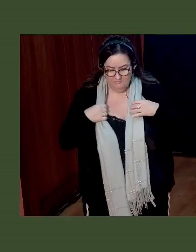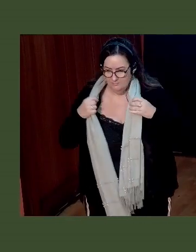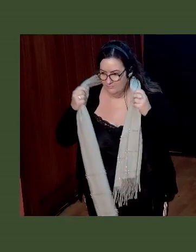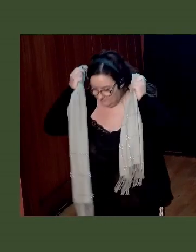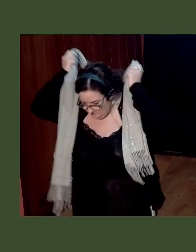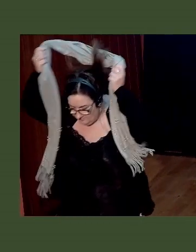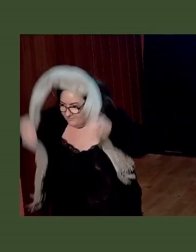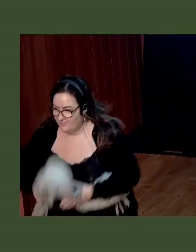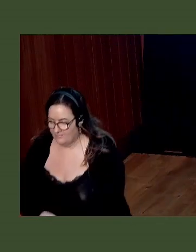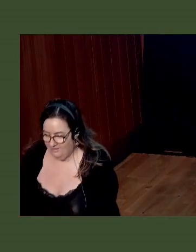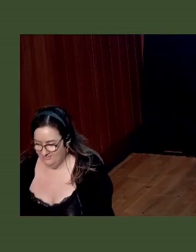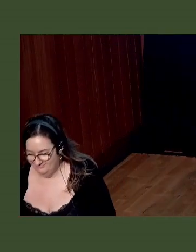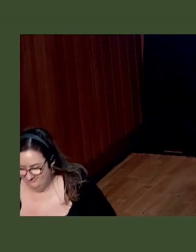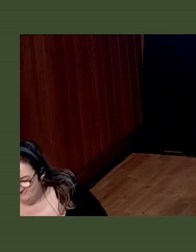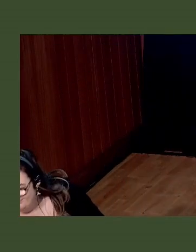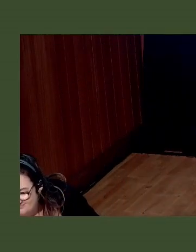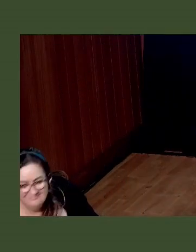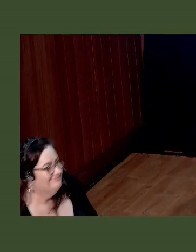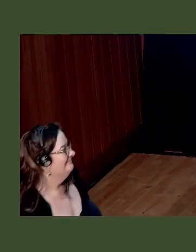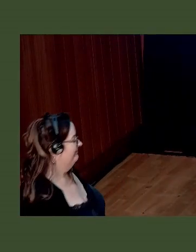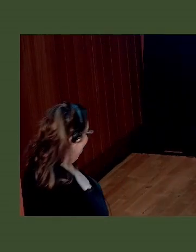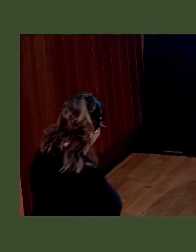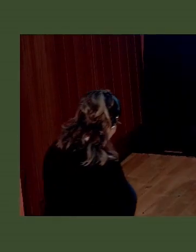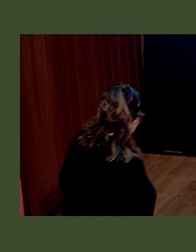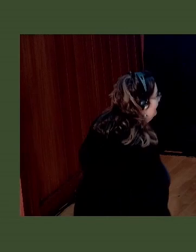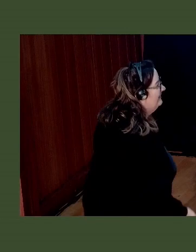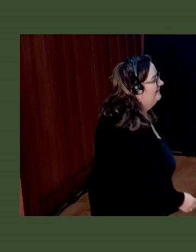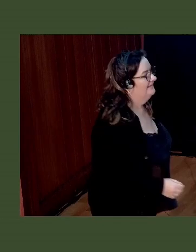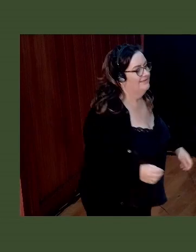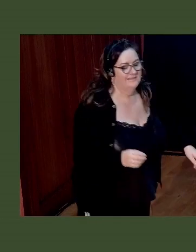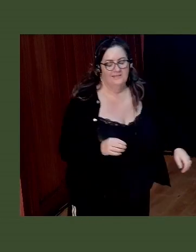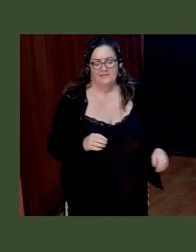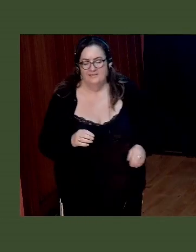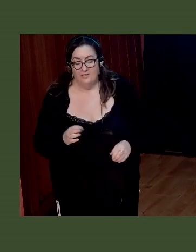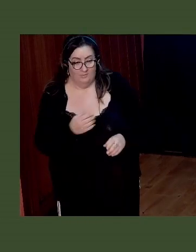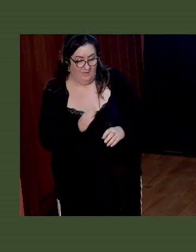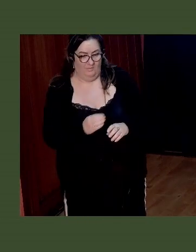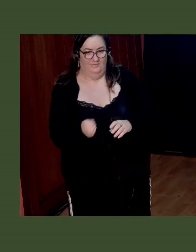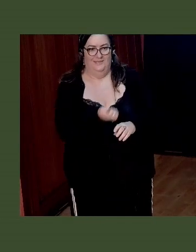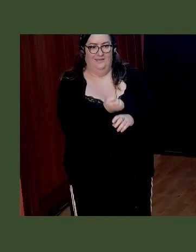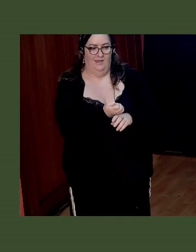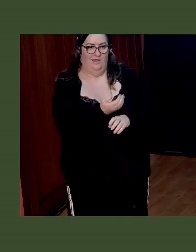the status that was granted to the Irish language as regards from the establishment of the state in the early years of the state,